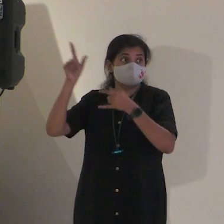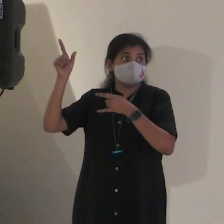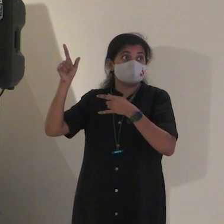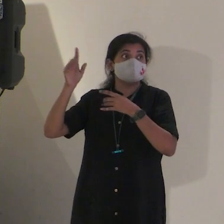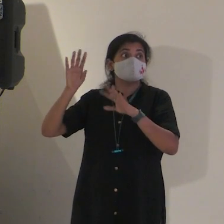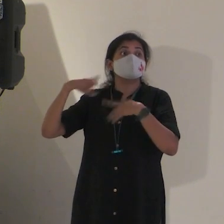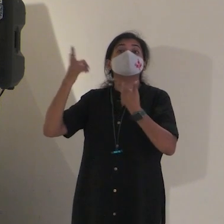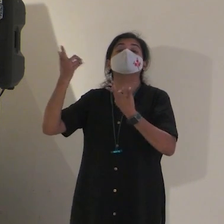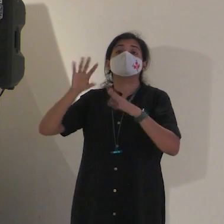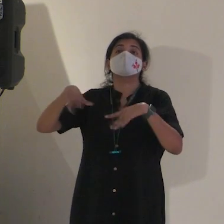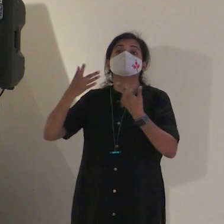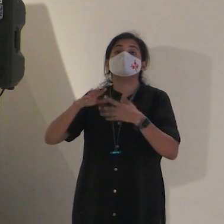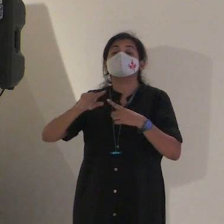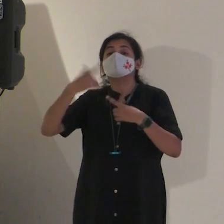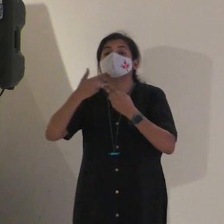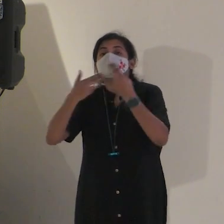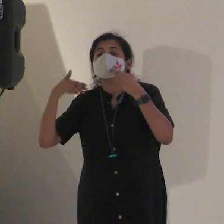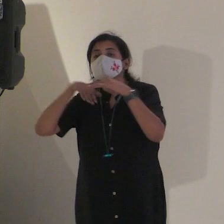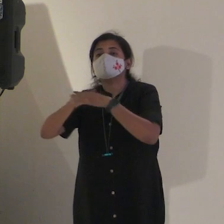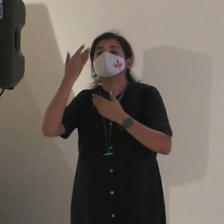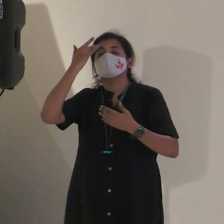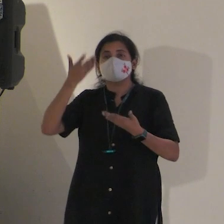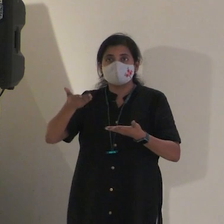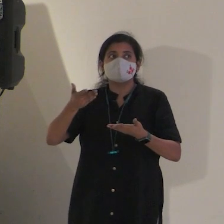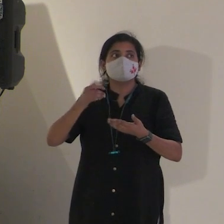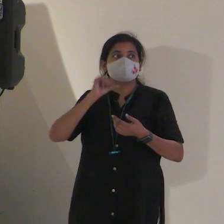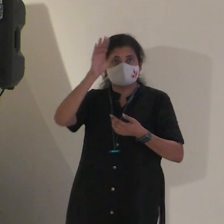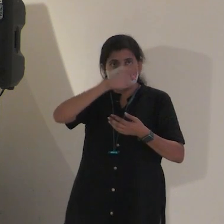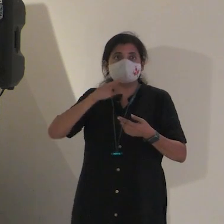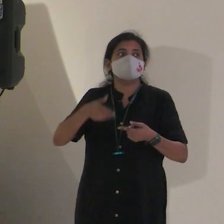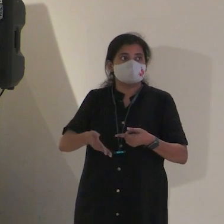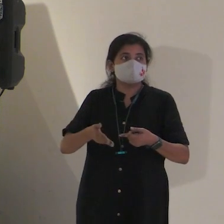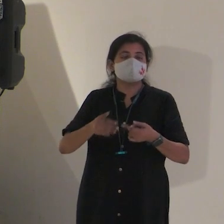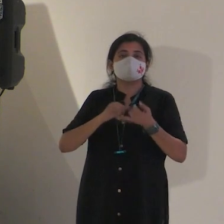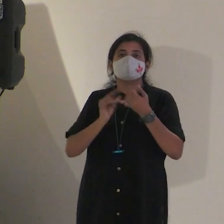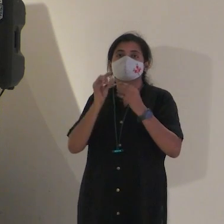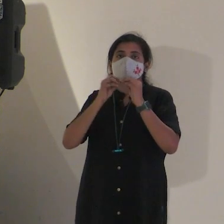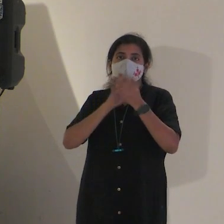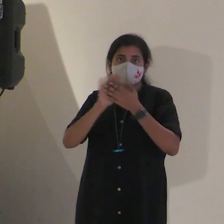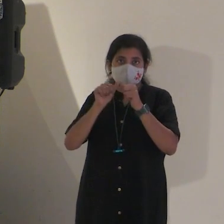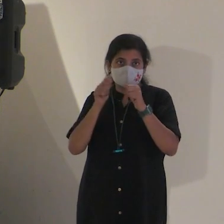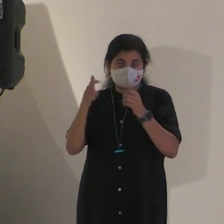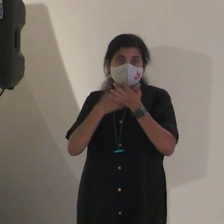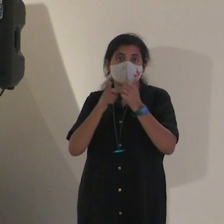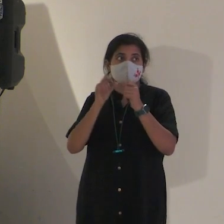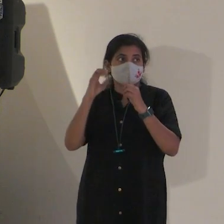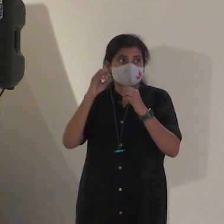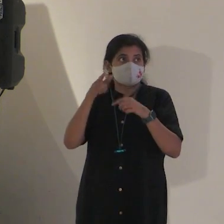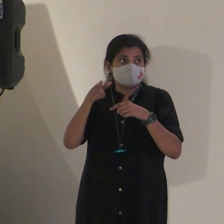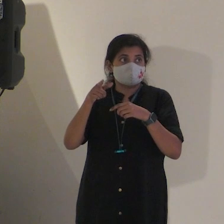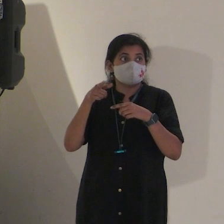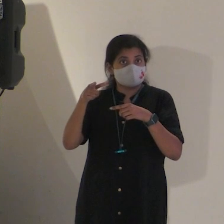race to create this penicillin. And it was an Indian called Yallapragada Subbarao who actually played a very, very central